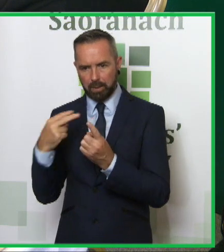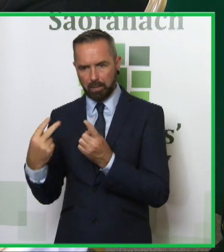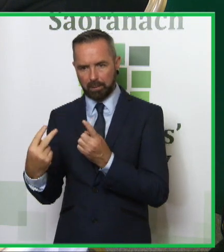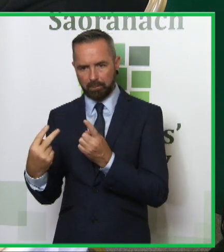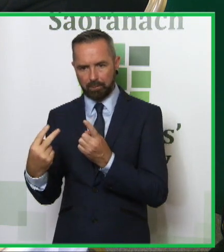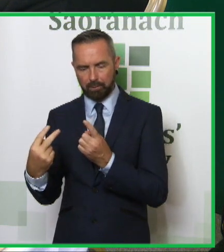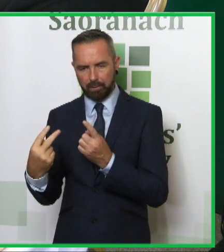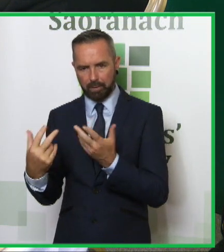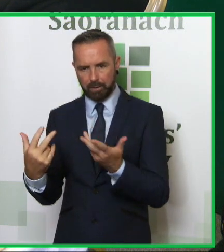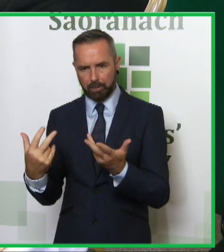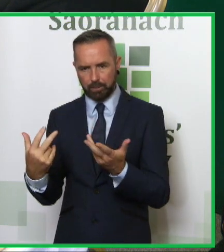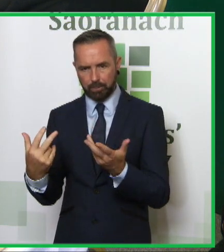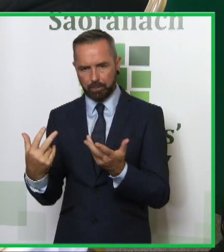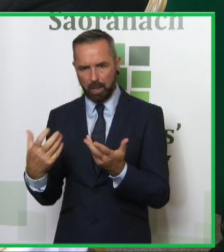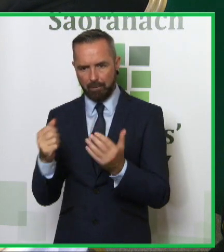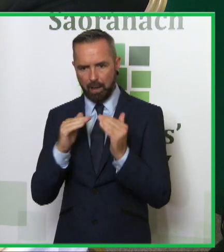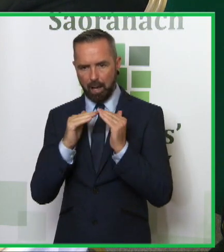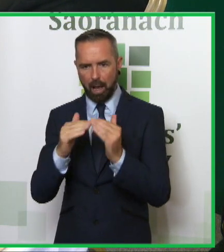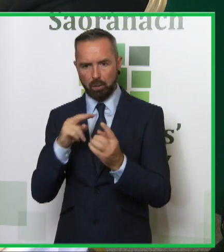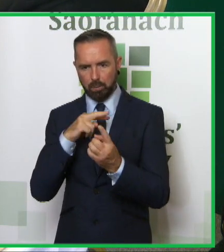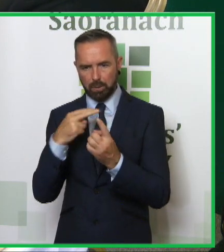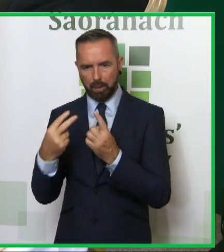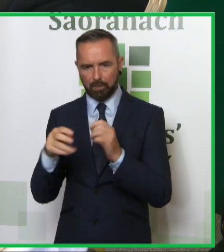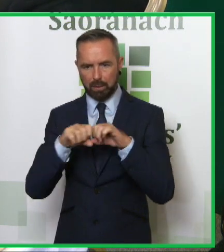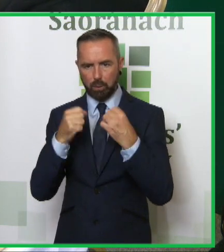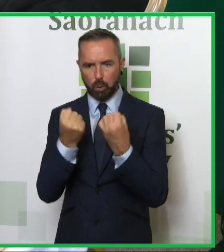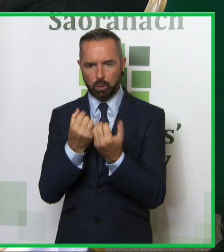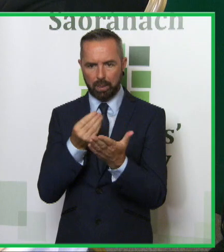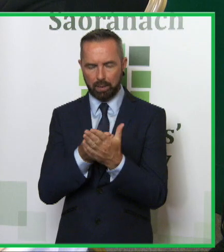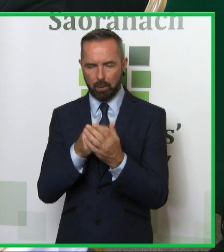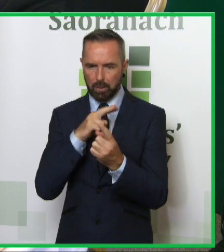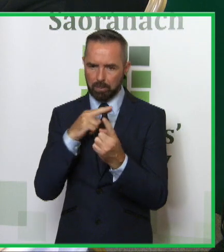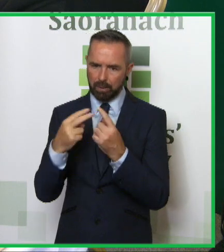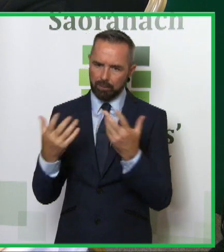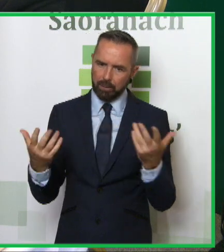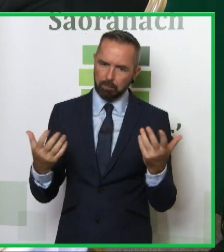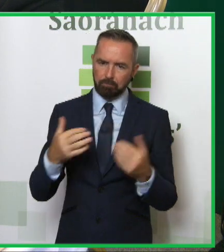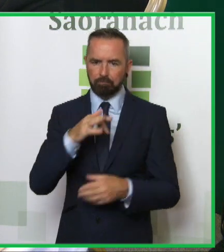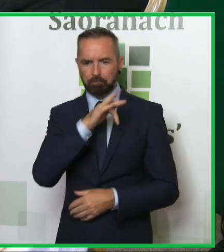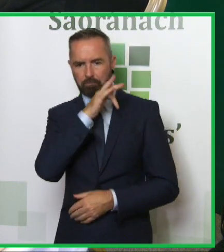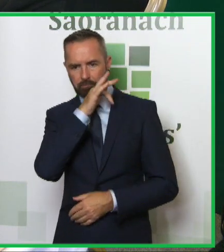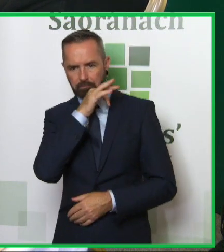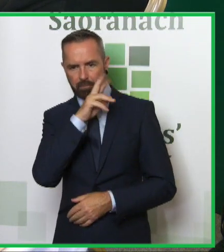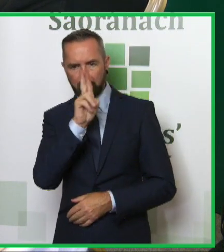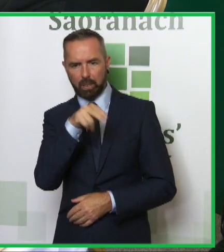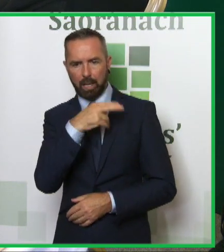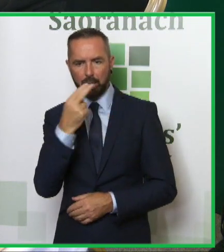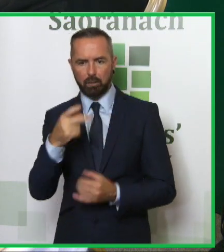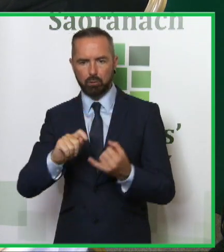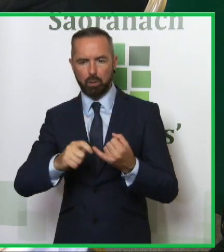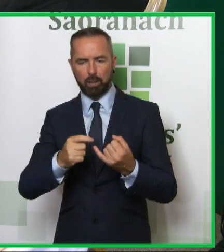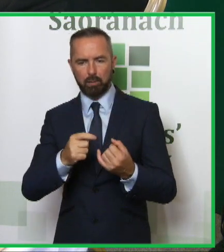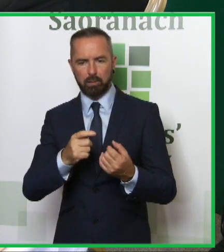about it. So there's a housing, there's a wider socio-economic perspective about it. I would not dare try simplify that